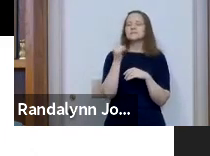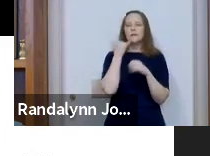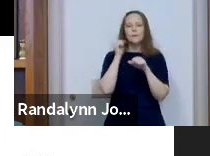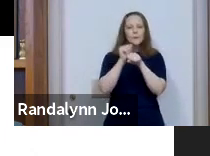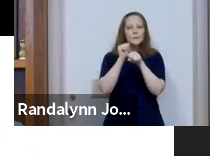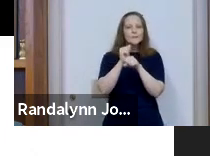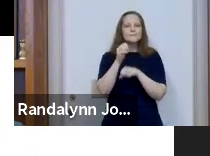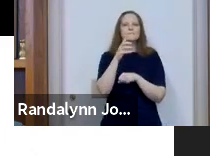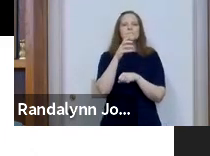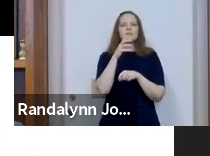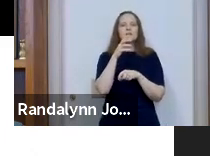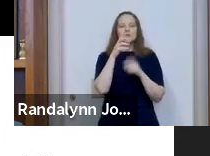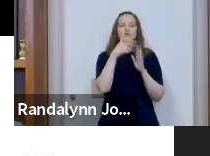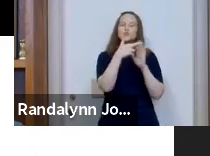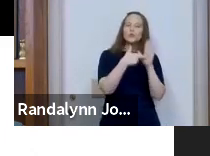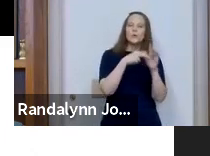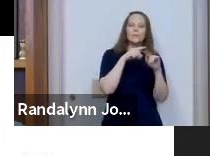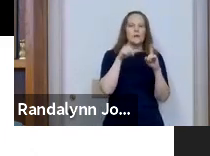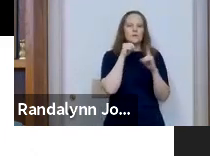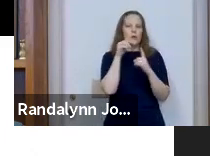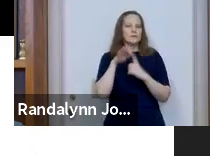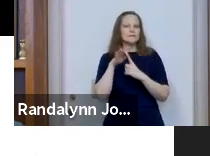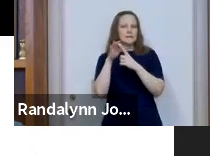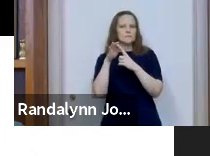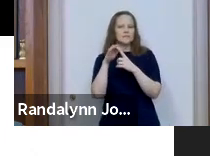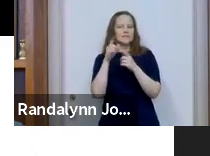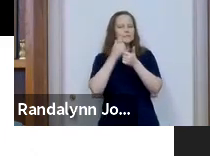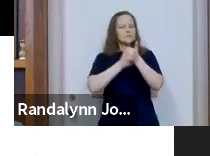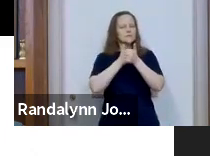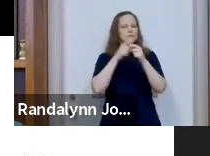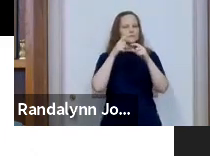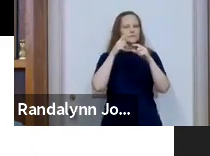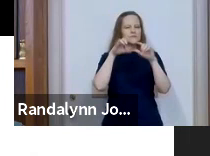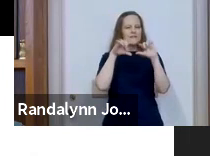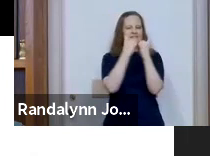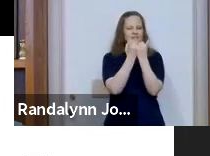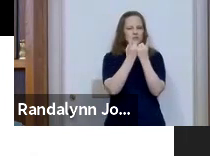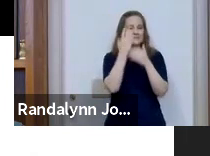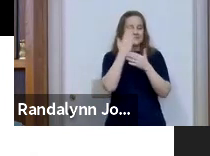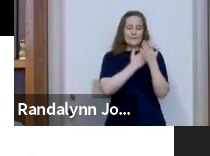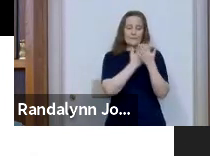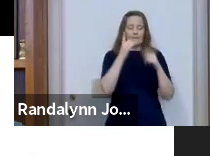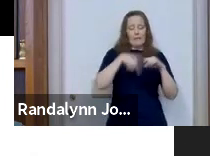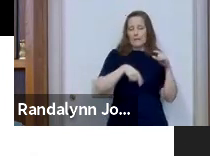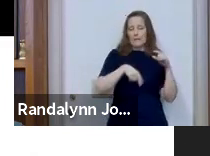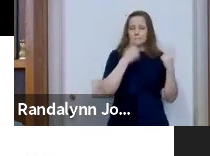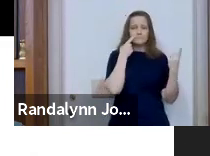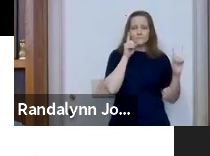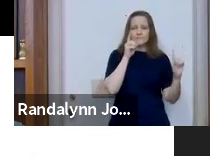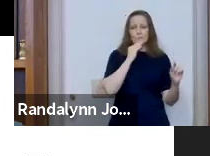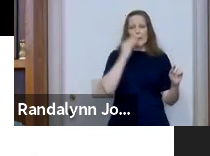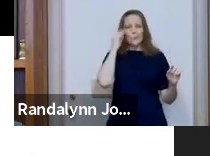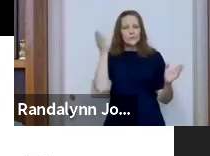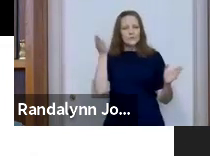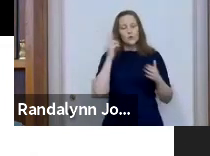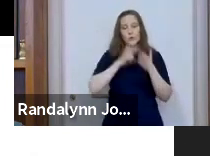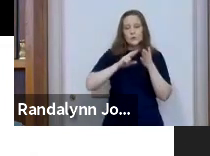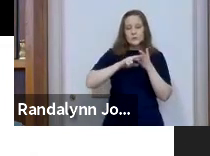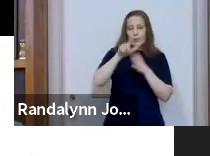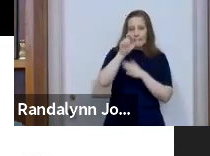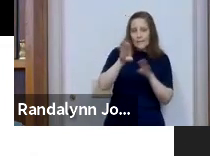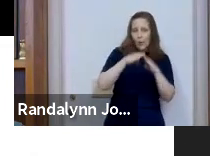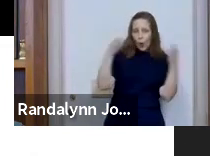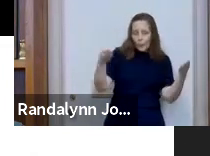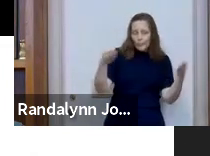than the exception, although this varies from division to division because there's some things that can't be done remotely. Research laboratories have opened,